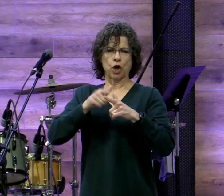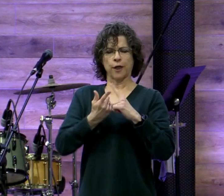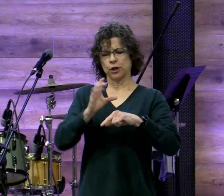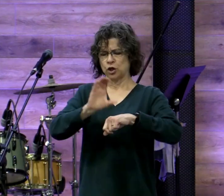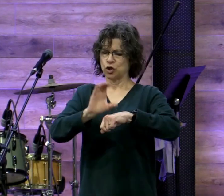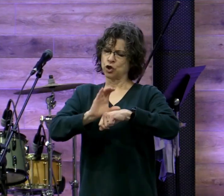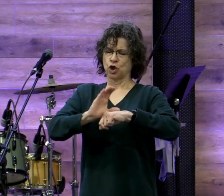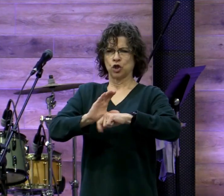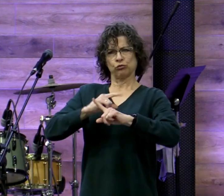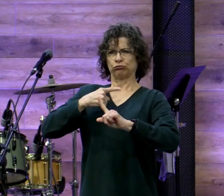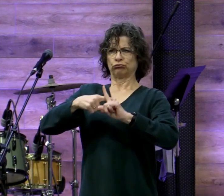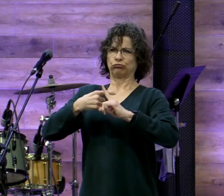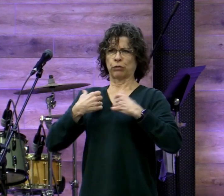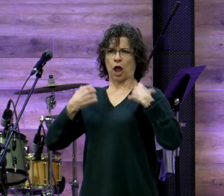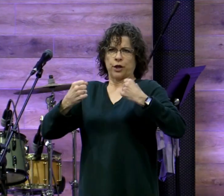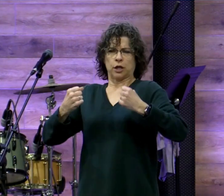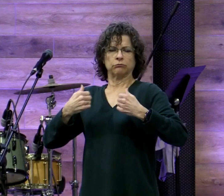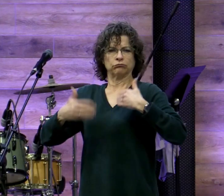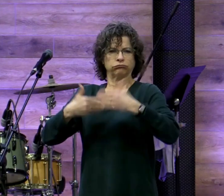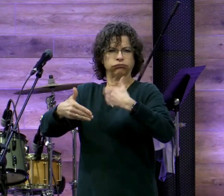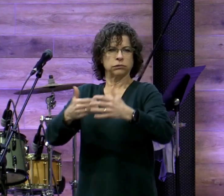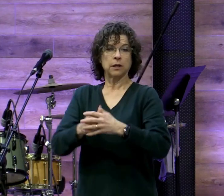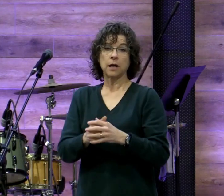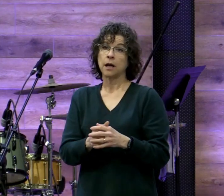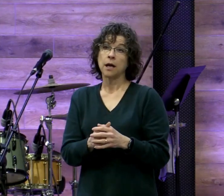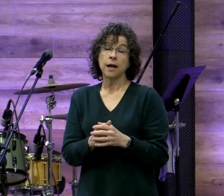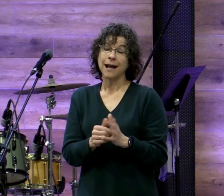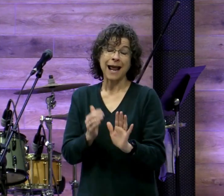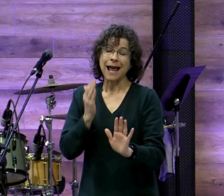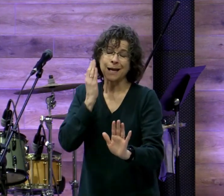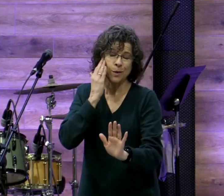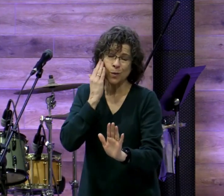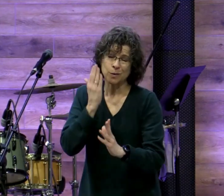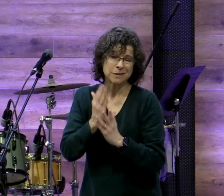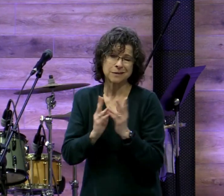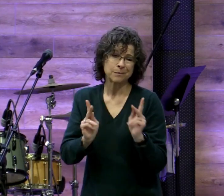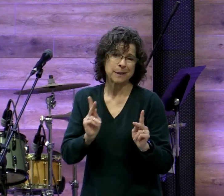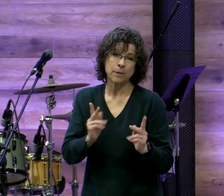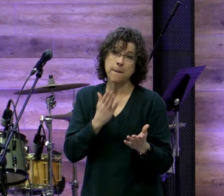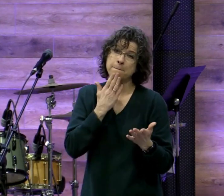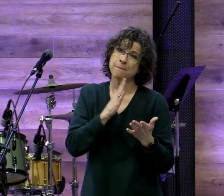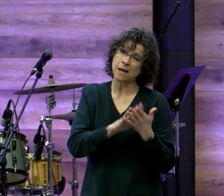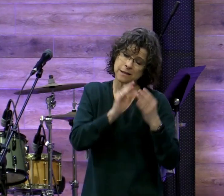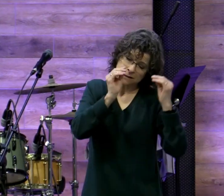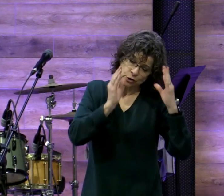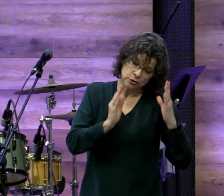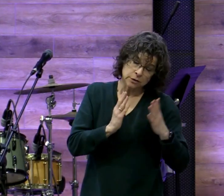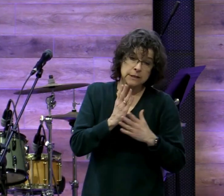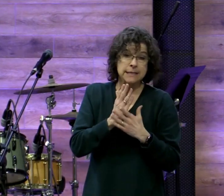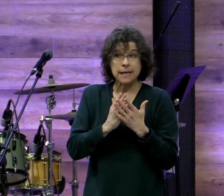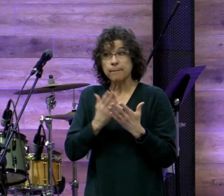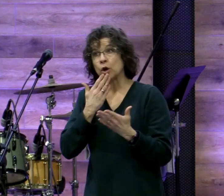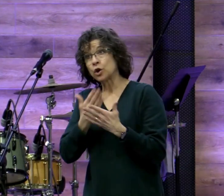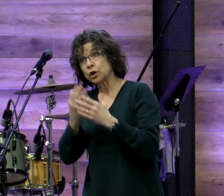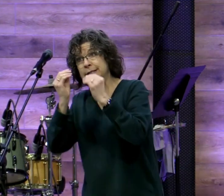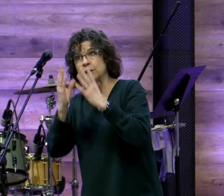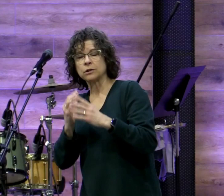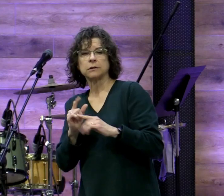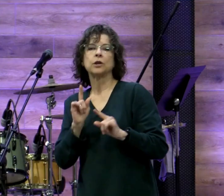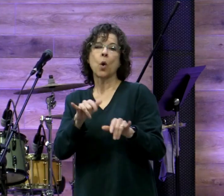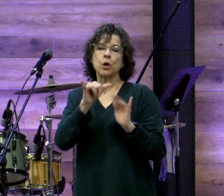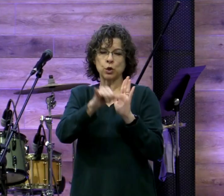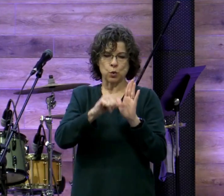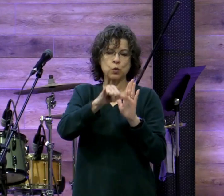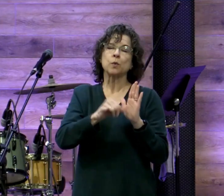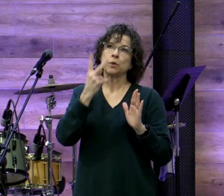be in a lot better shape. Now, there is a lot of bad teaching that's out there. There's also a lot of good teaching that's out there. I mean, just go to YouTube. You'll see a plenty of both,